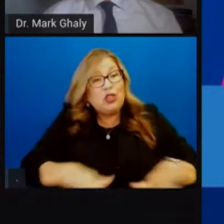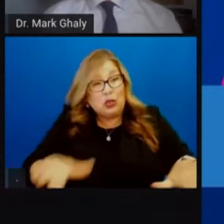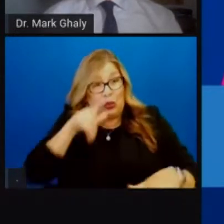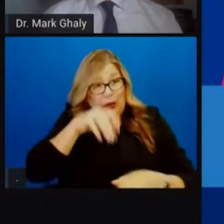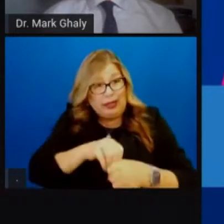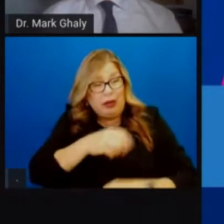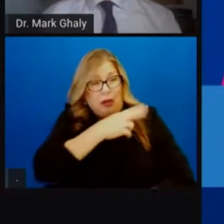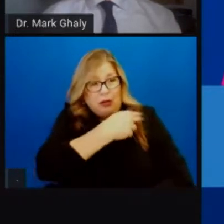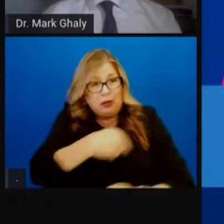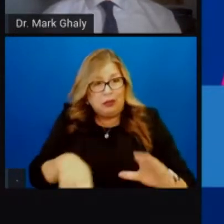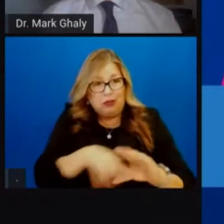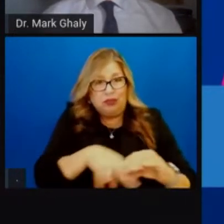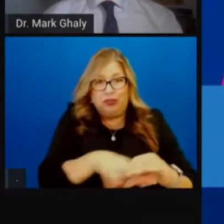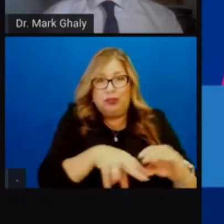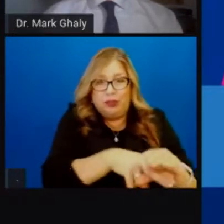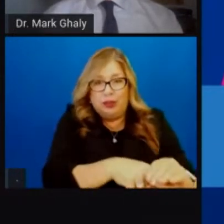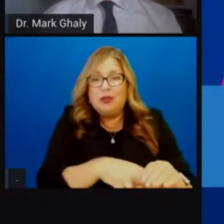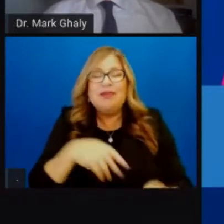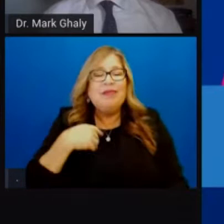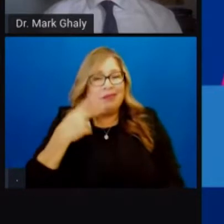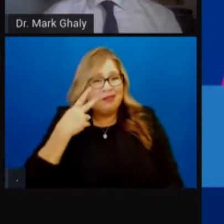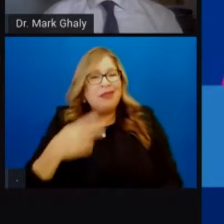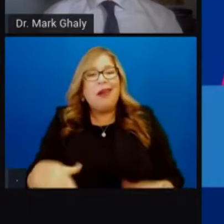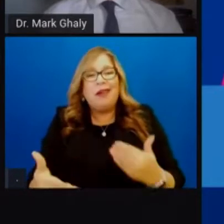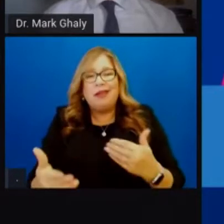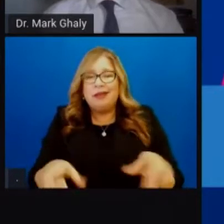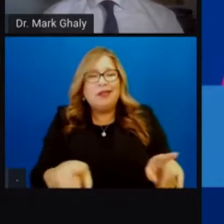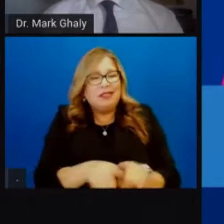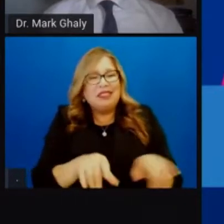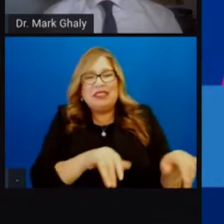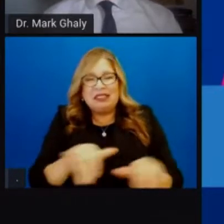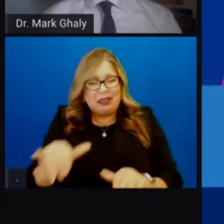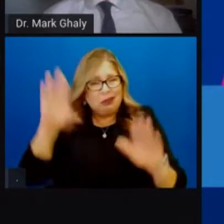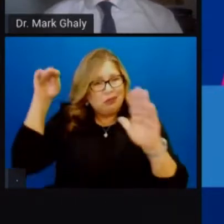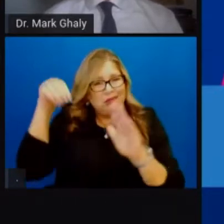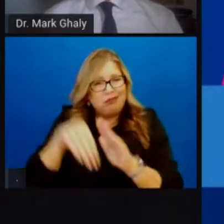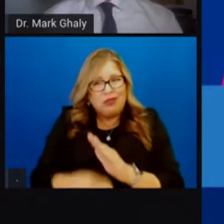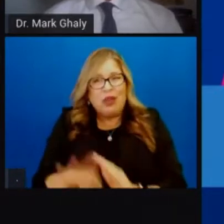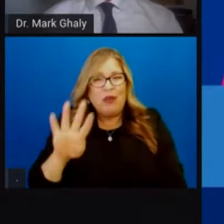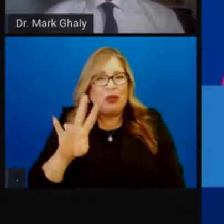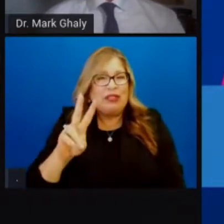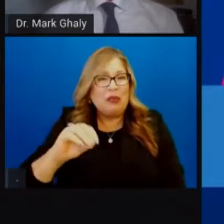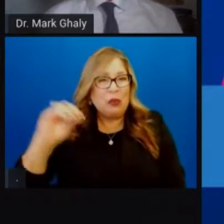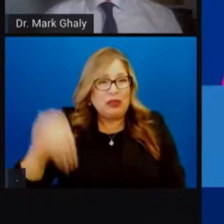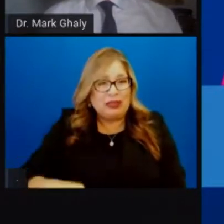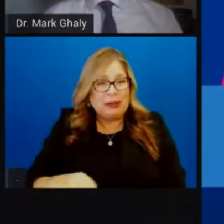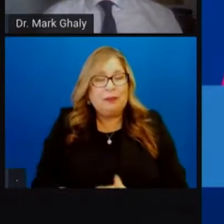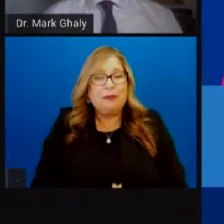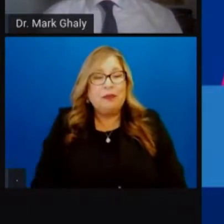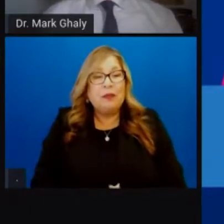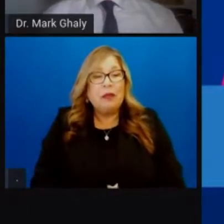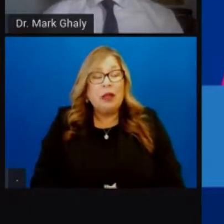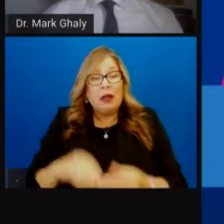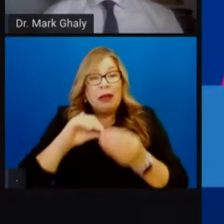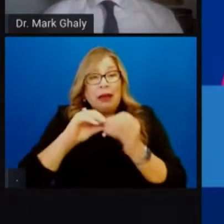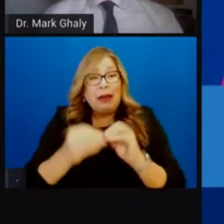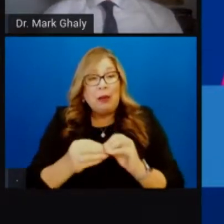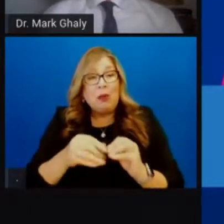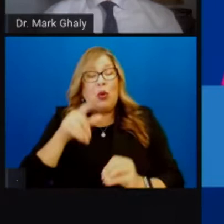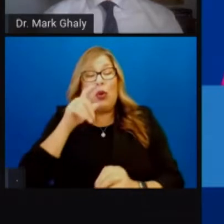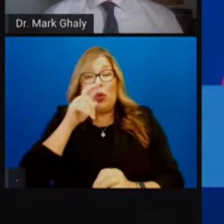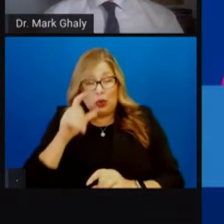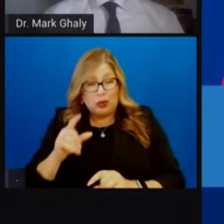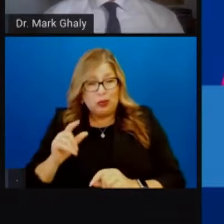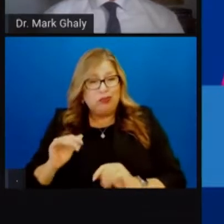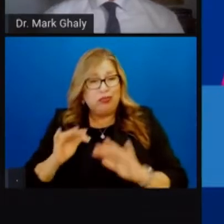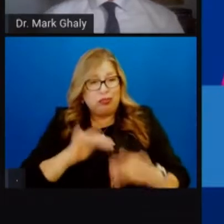dropped nearly the same percentage, 47%. Hospital admissions overall, this is one of the key indicators